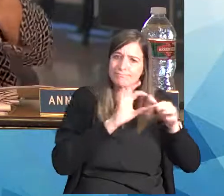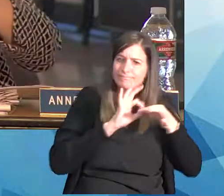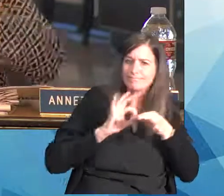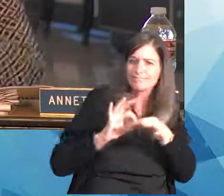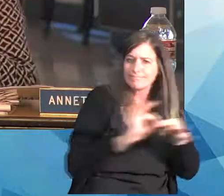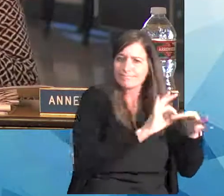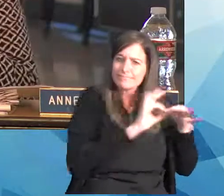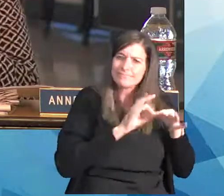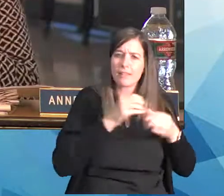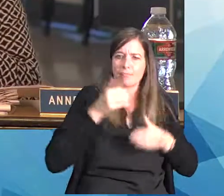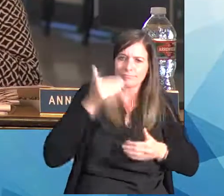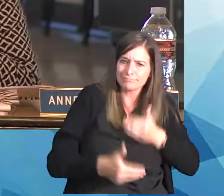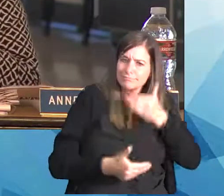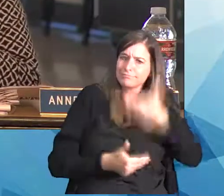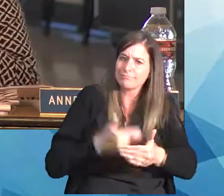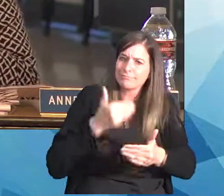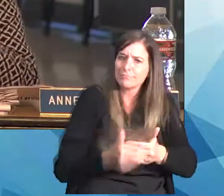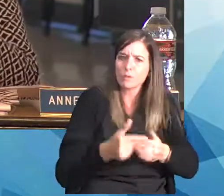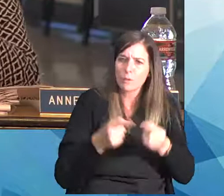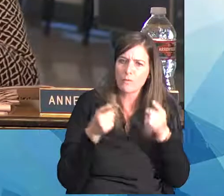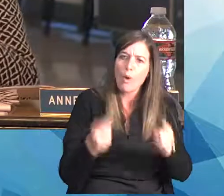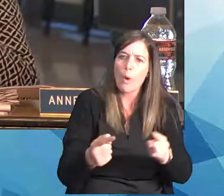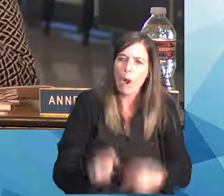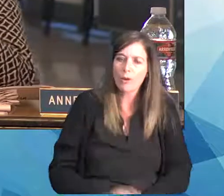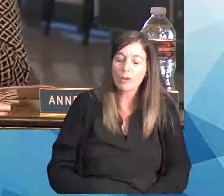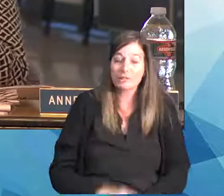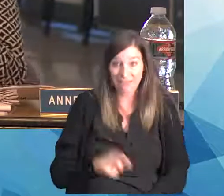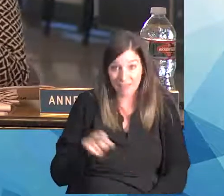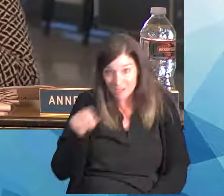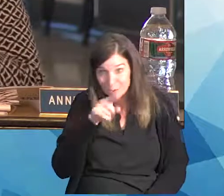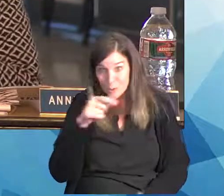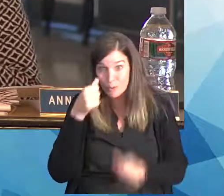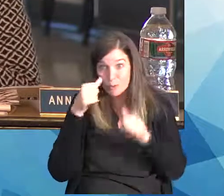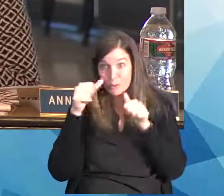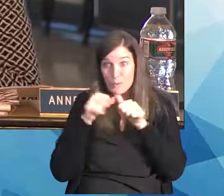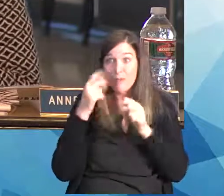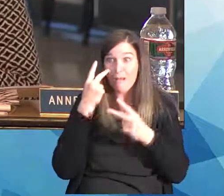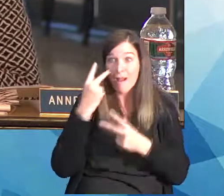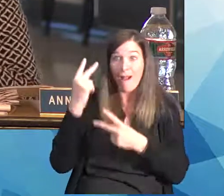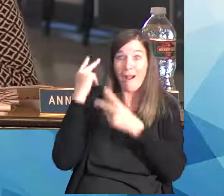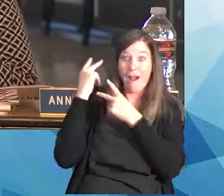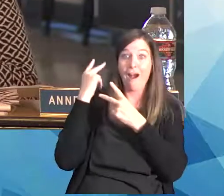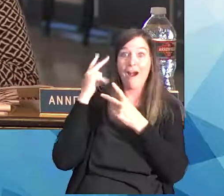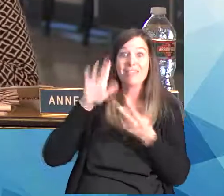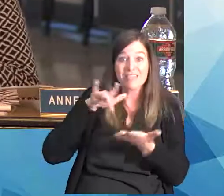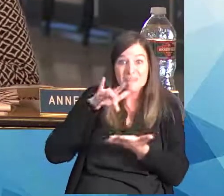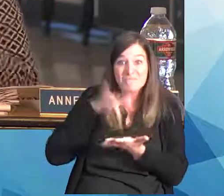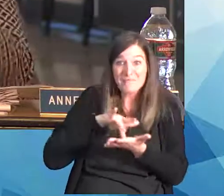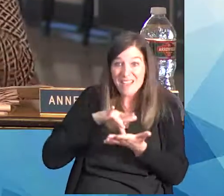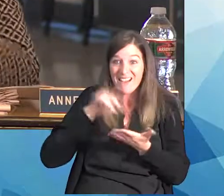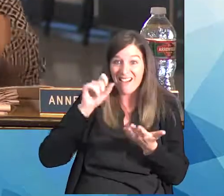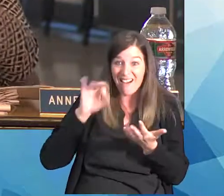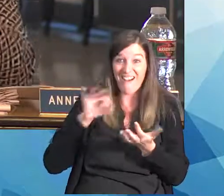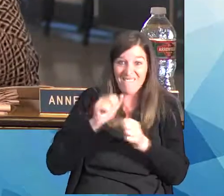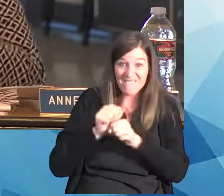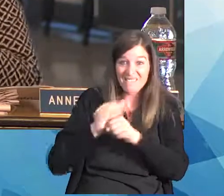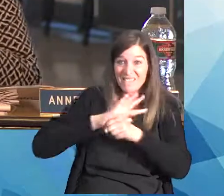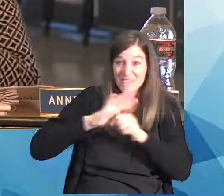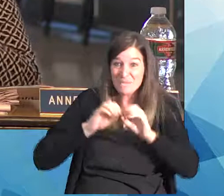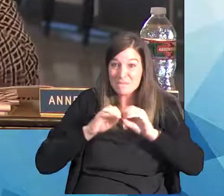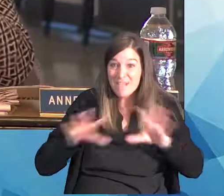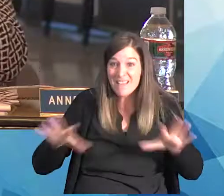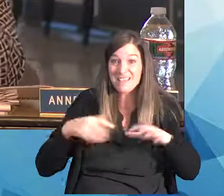move forward. And then as you recall, in the middle of all of that, we had discussions